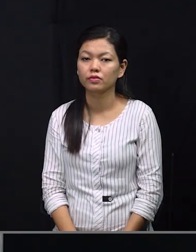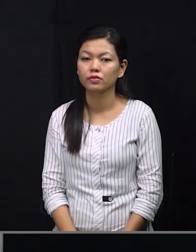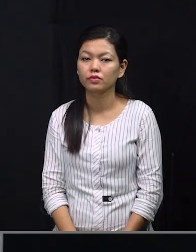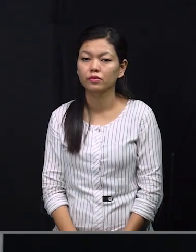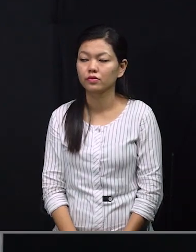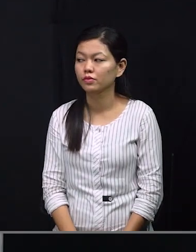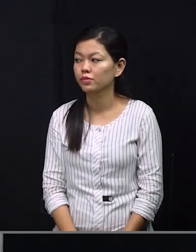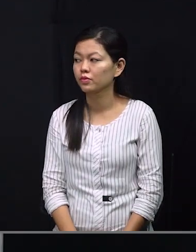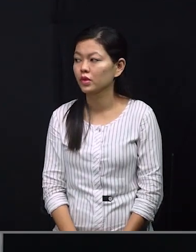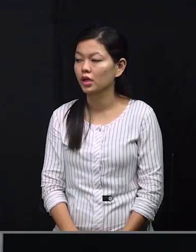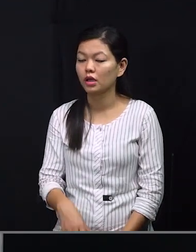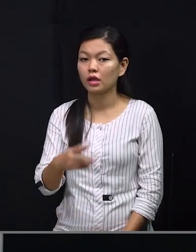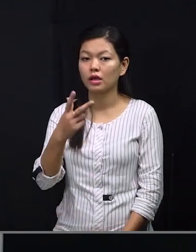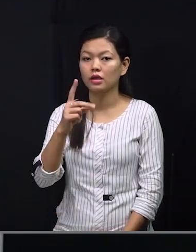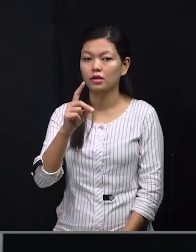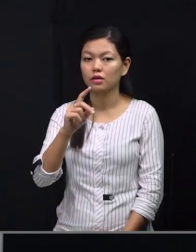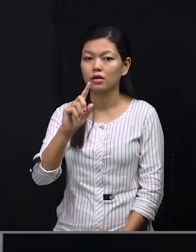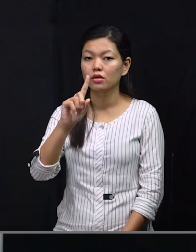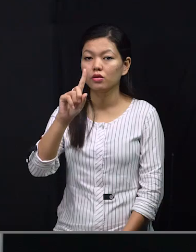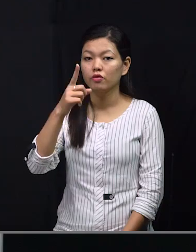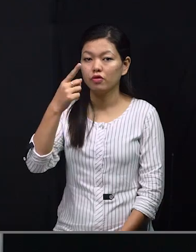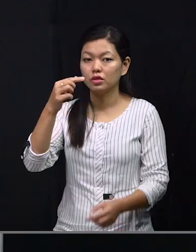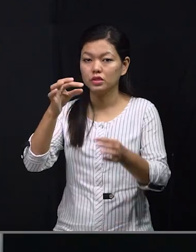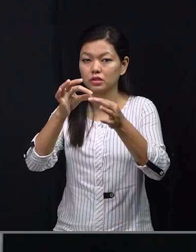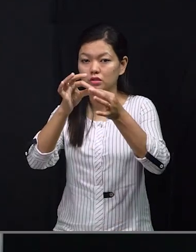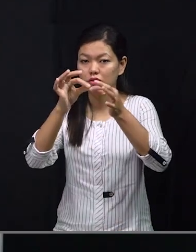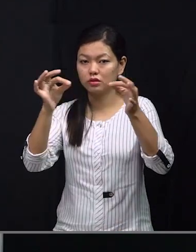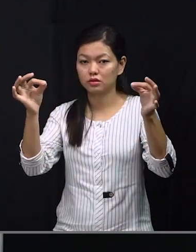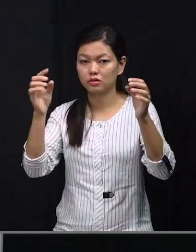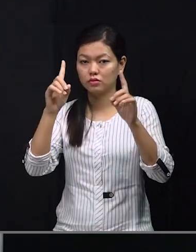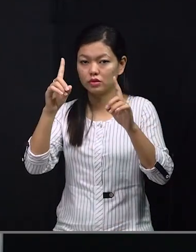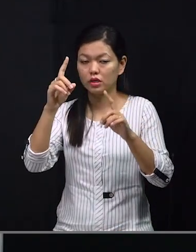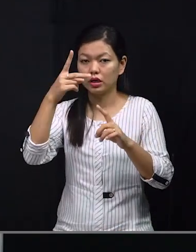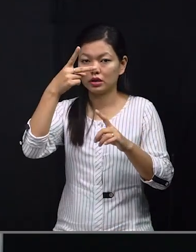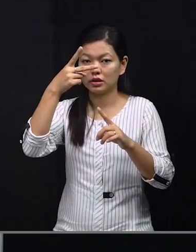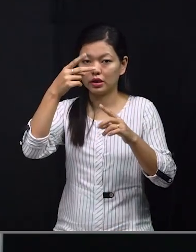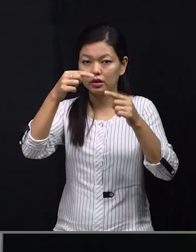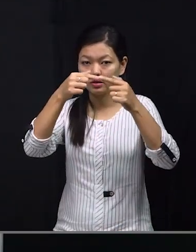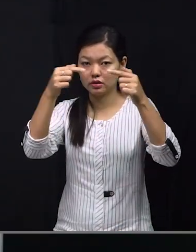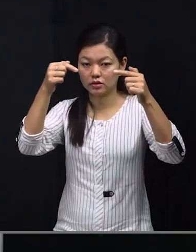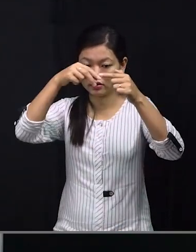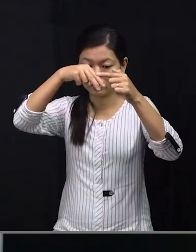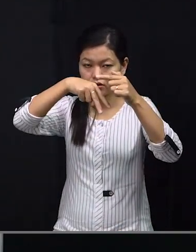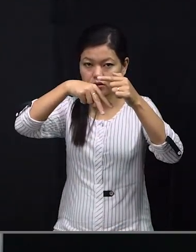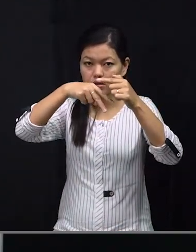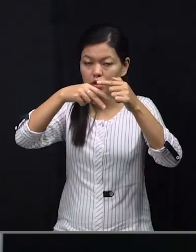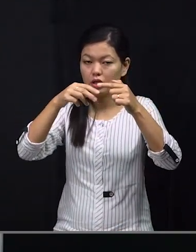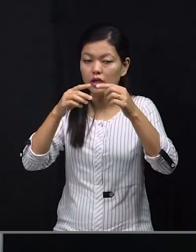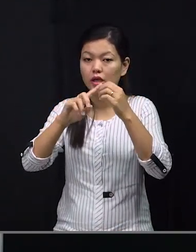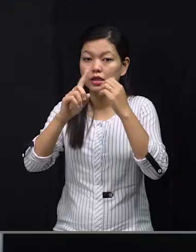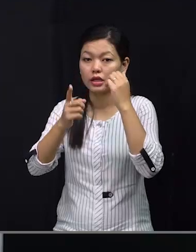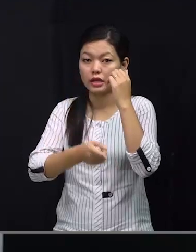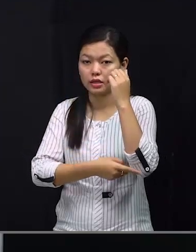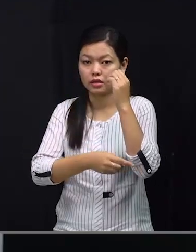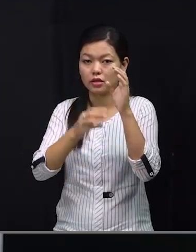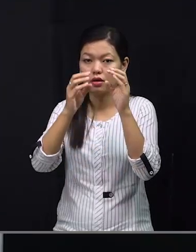once again we have 1, 2, 3, 4, 5 carbon atoms and 1 halogen atom, but here branching has taken on